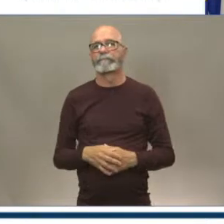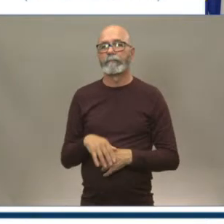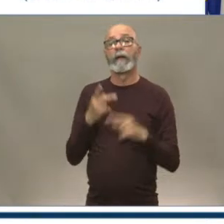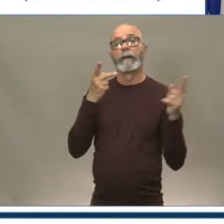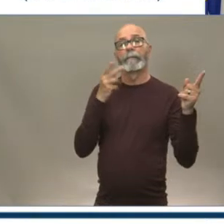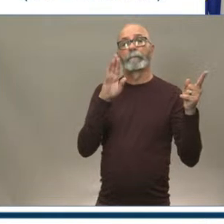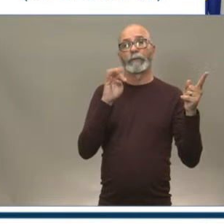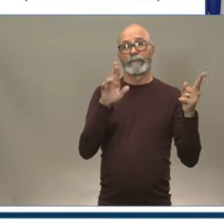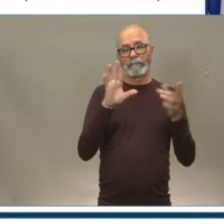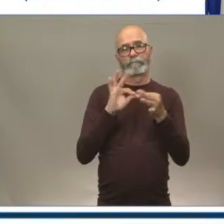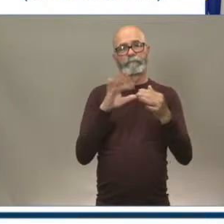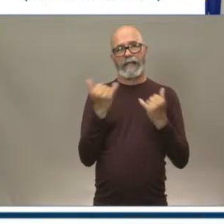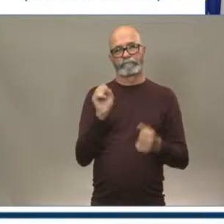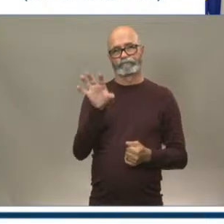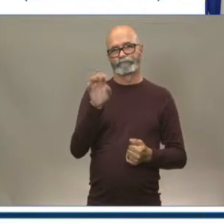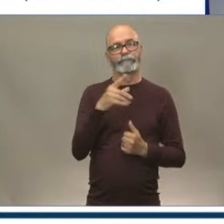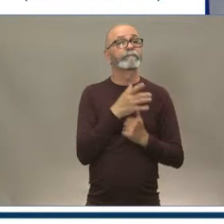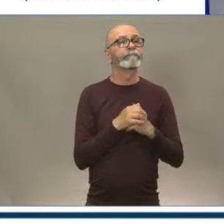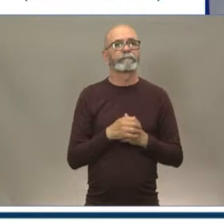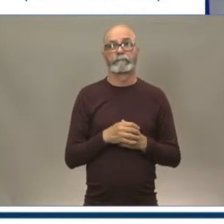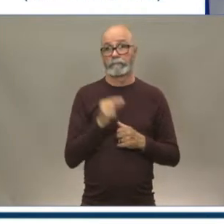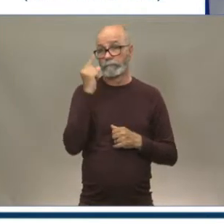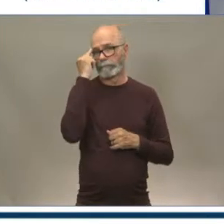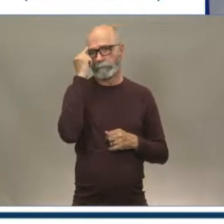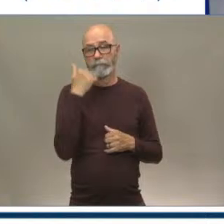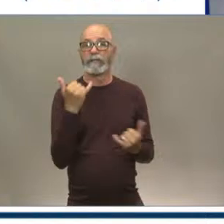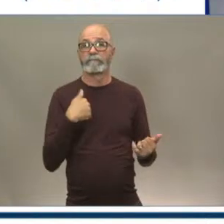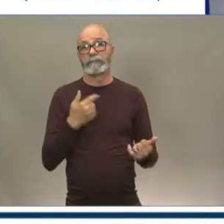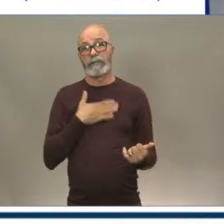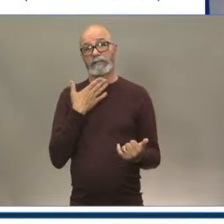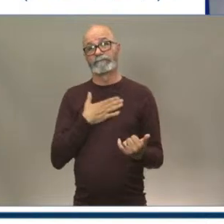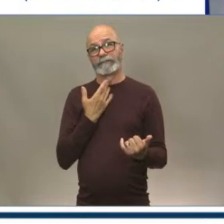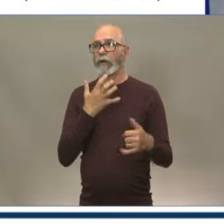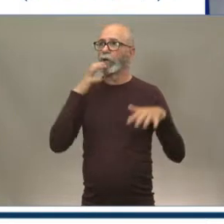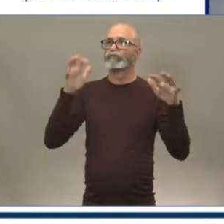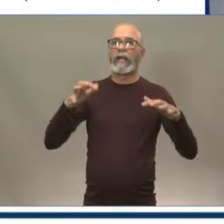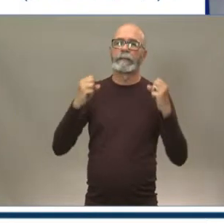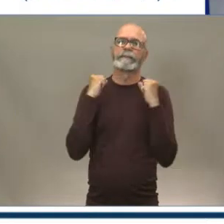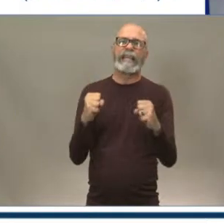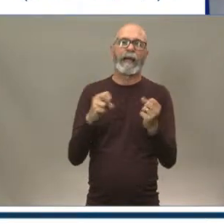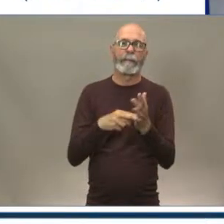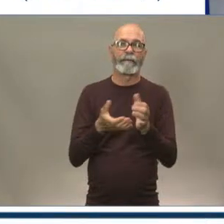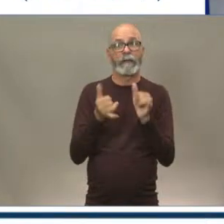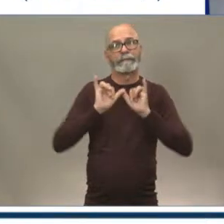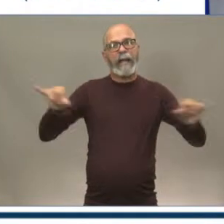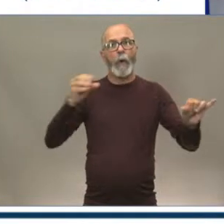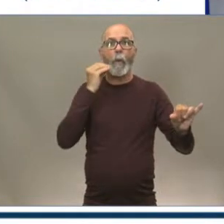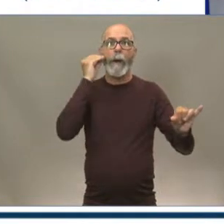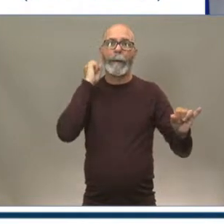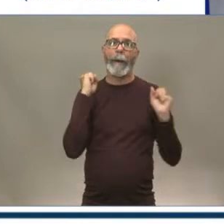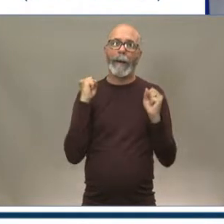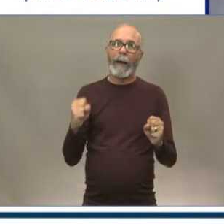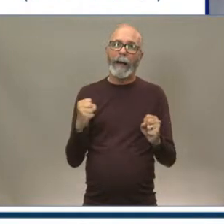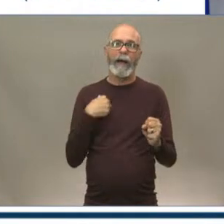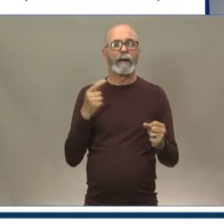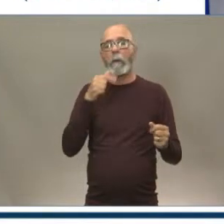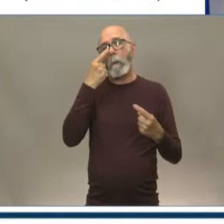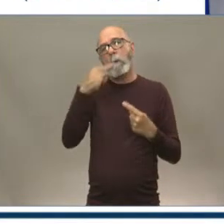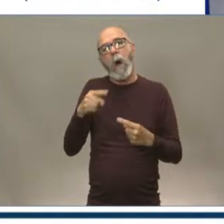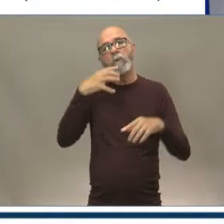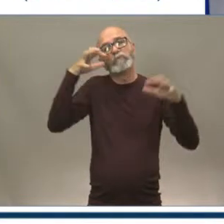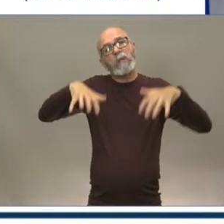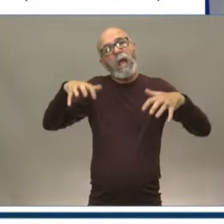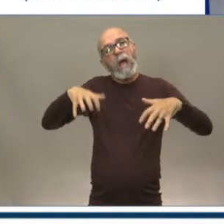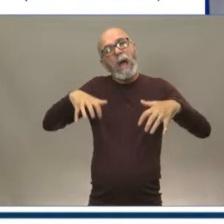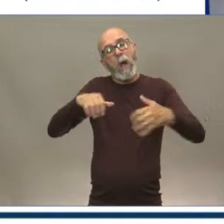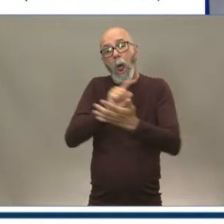And just to add to that, I'm glad it's raining today, so people are hopefully staying at home. I wouldn't mind if it continues to rain throughout